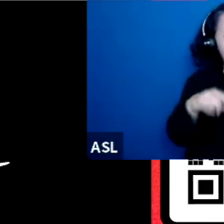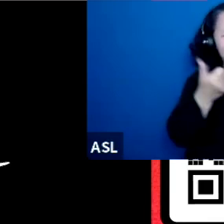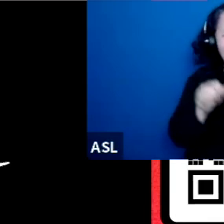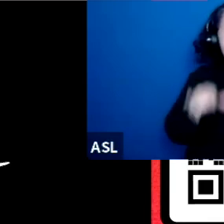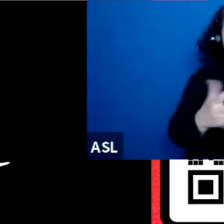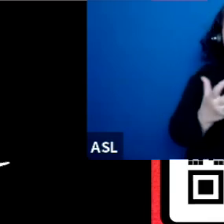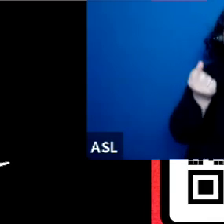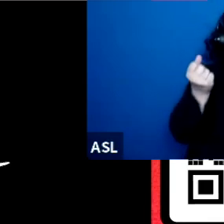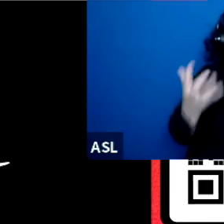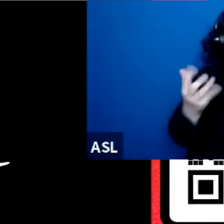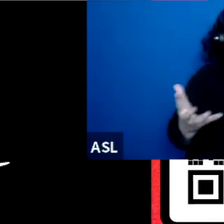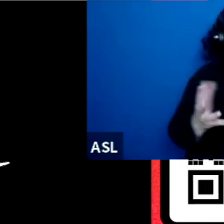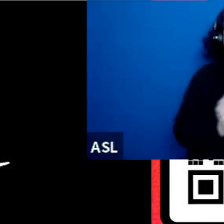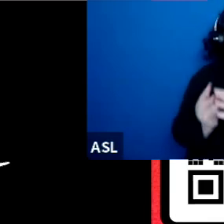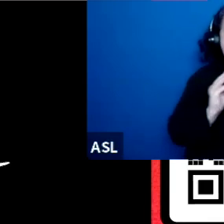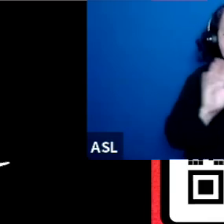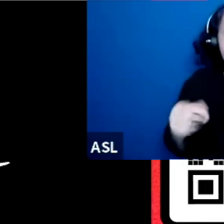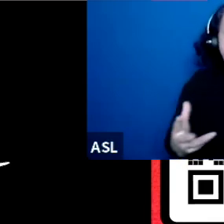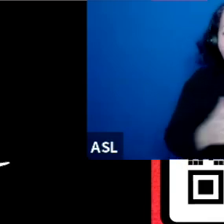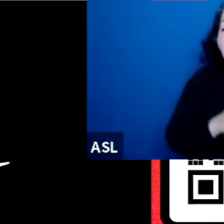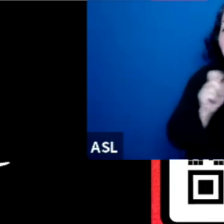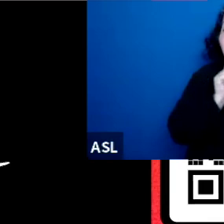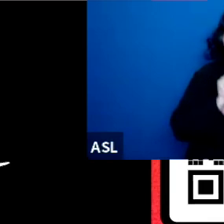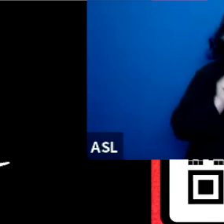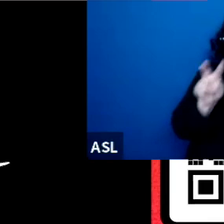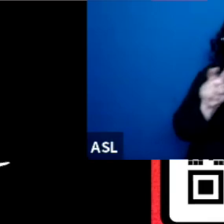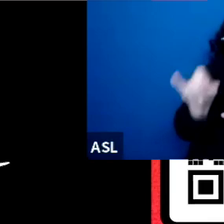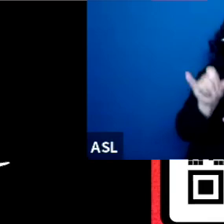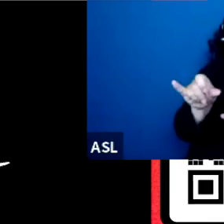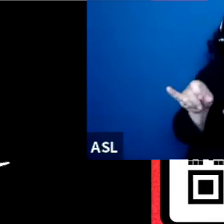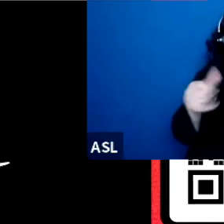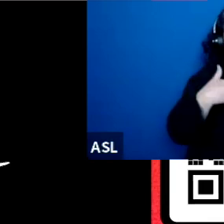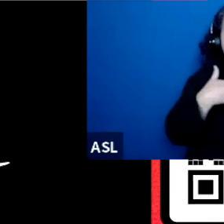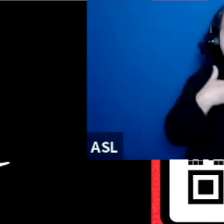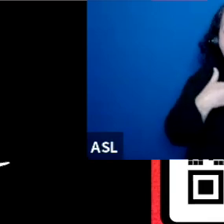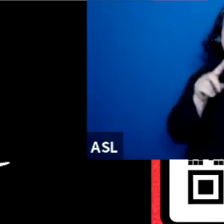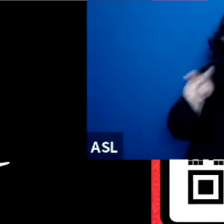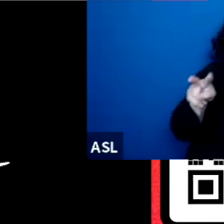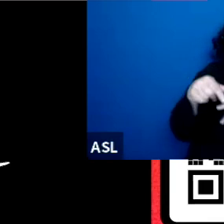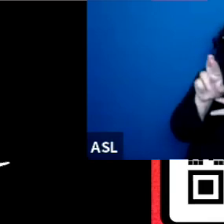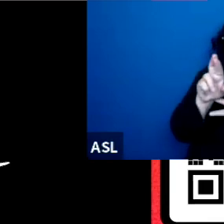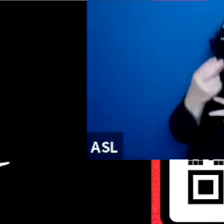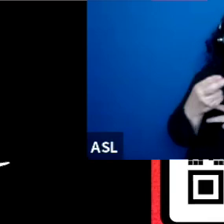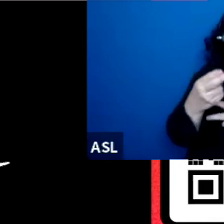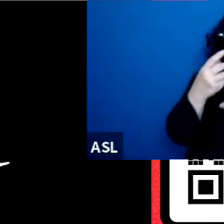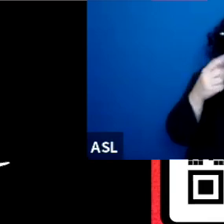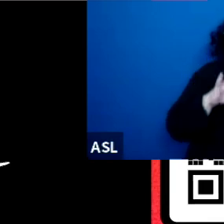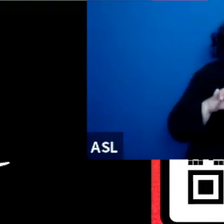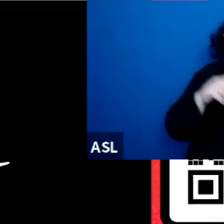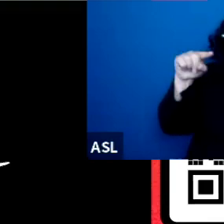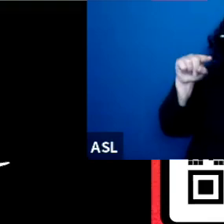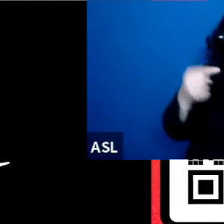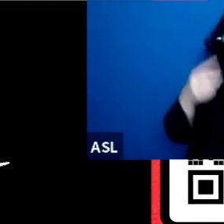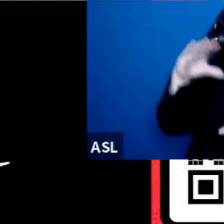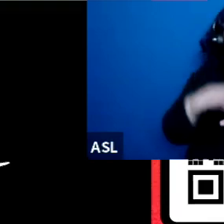our YouTube. You can check out Queer History of Harm Reduction. Sex Work 101 is on there as well. And also, if